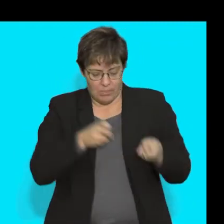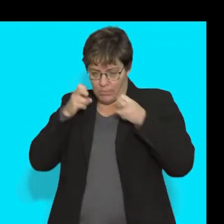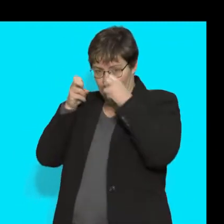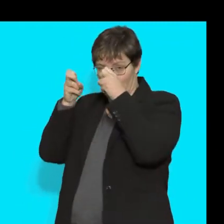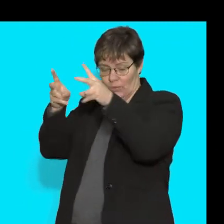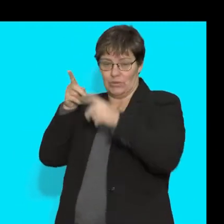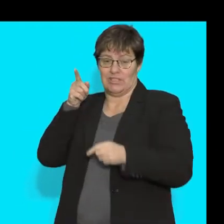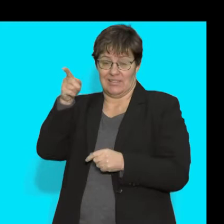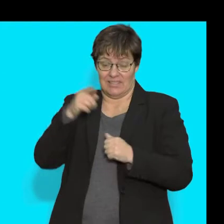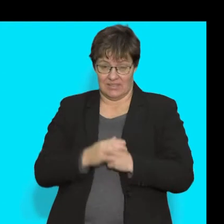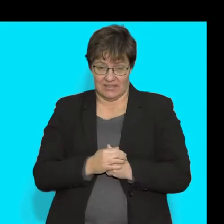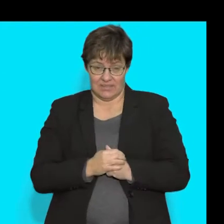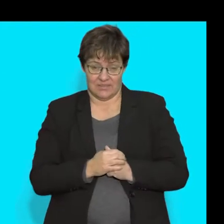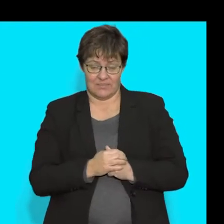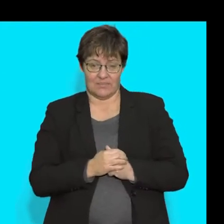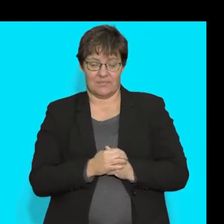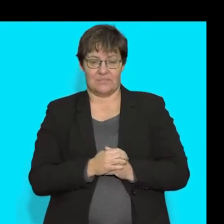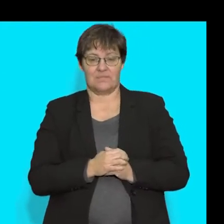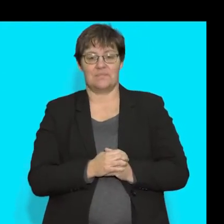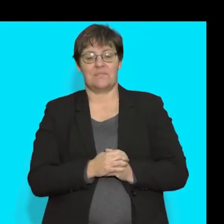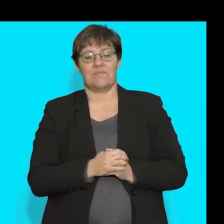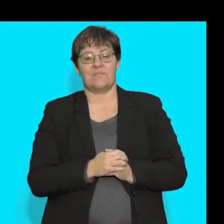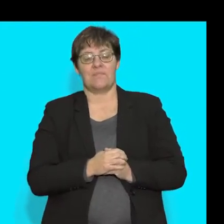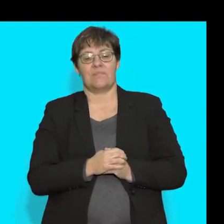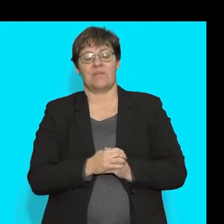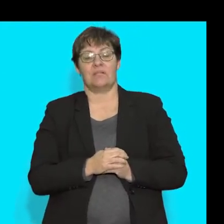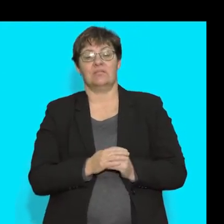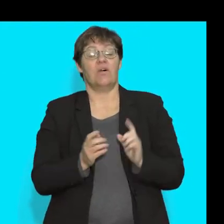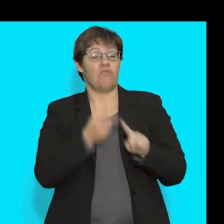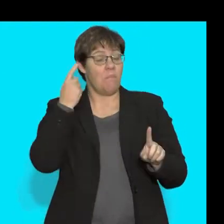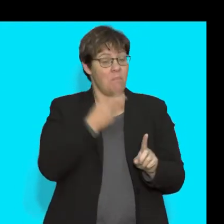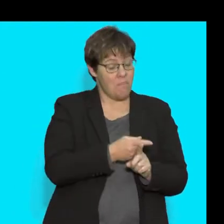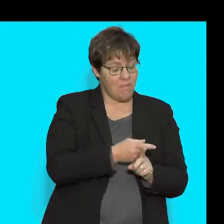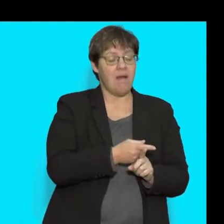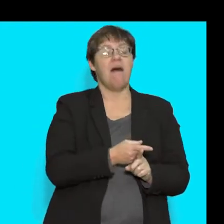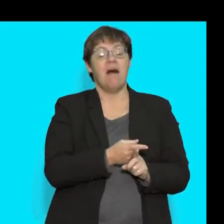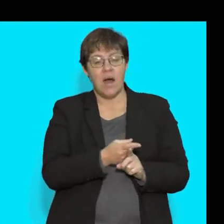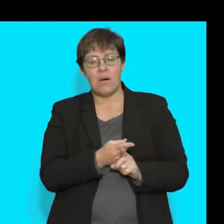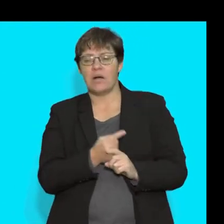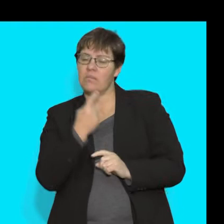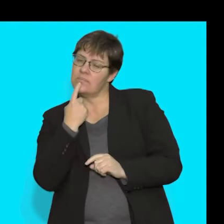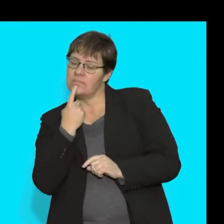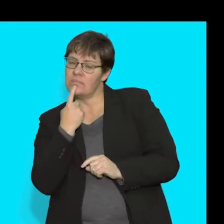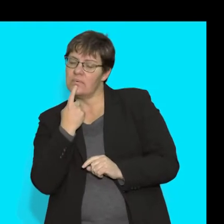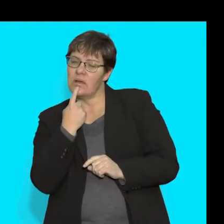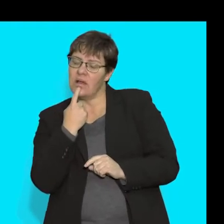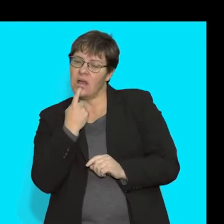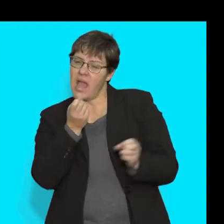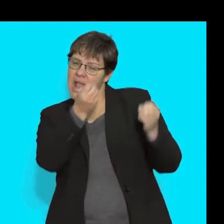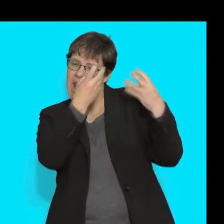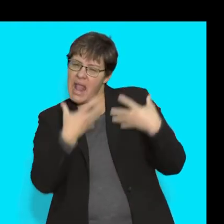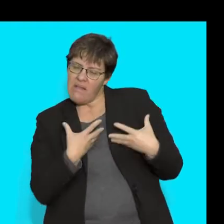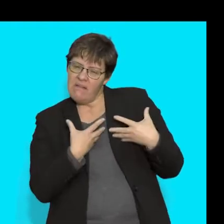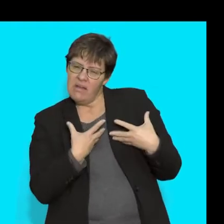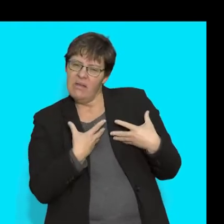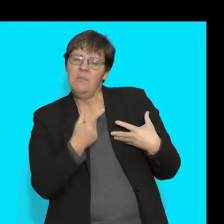given information onto my diagram, please. And then from there, you ask yourself, what does the